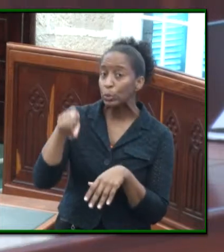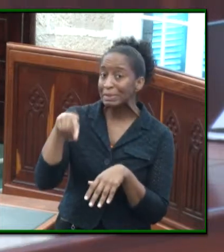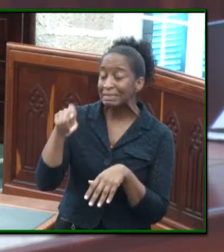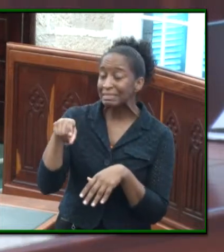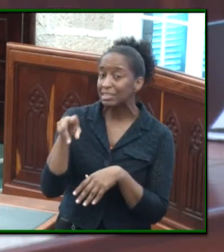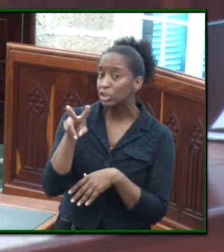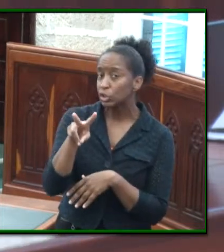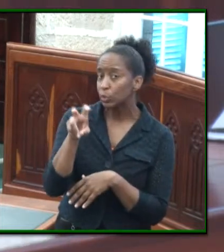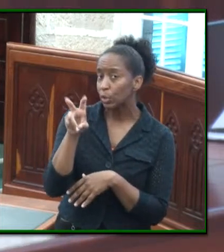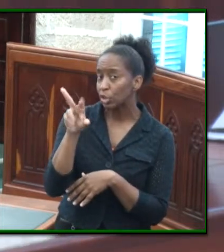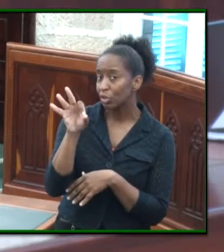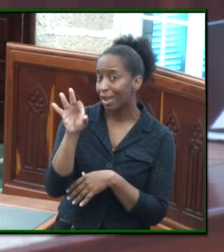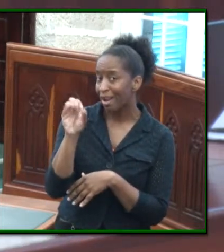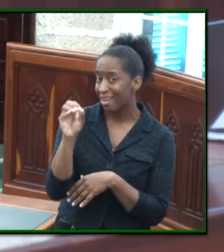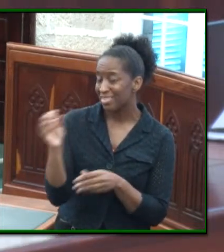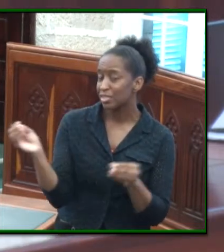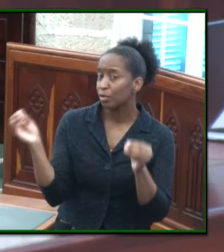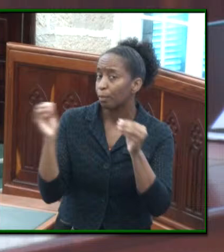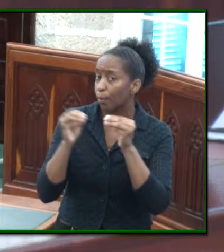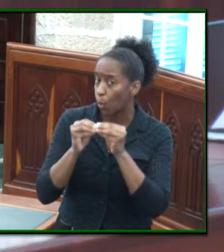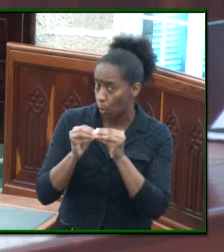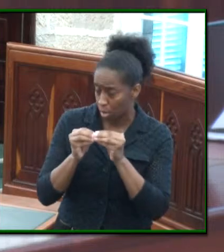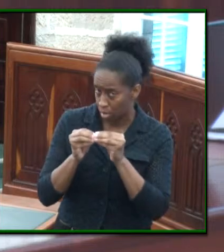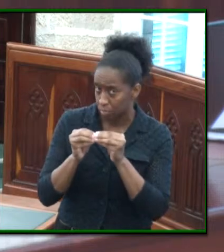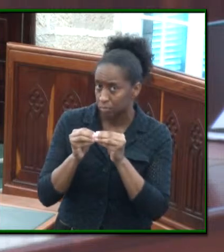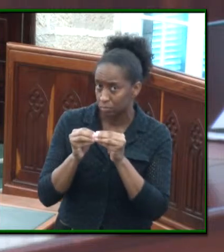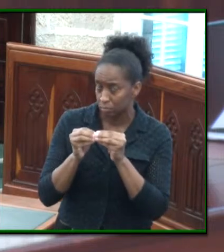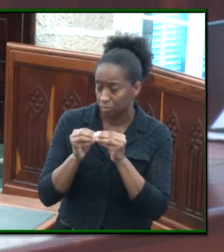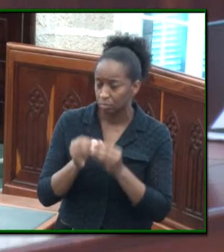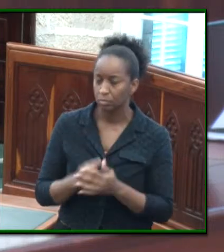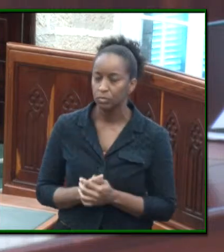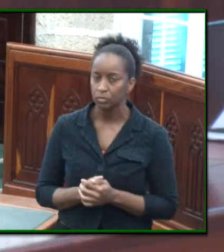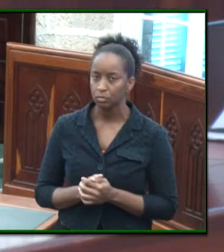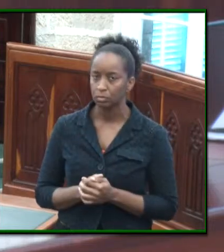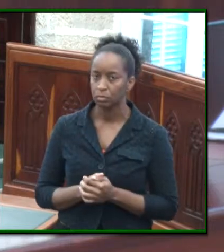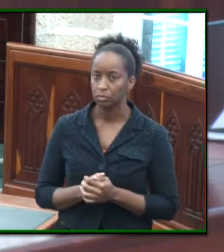the absolute total. And of course,